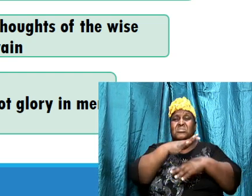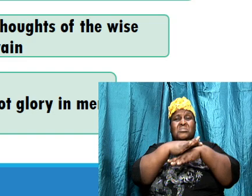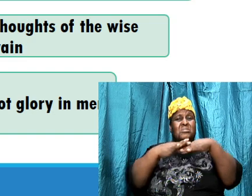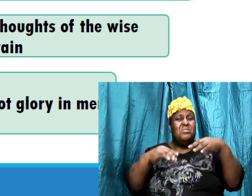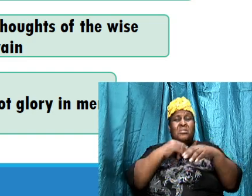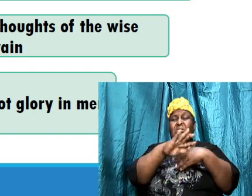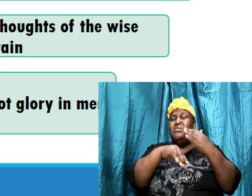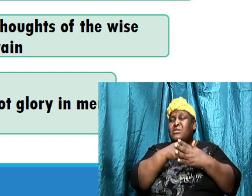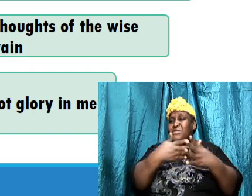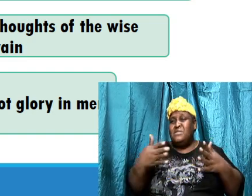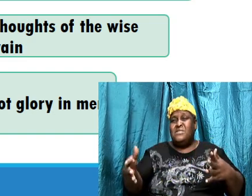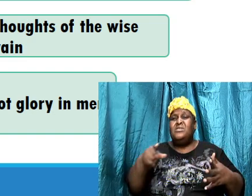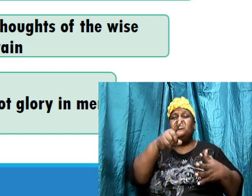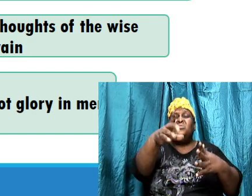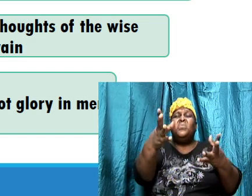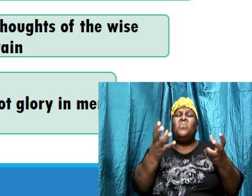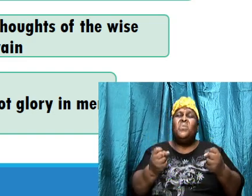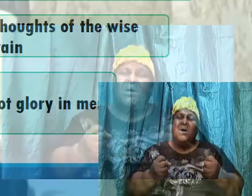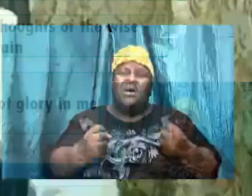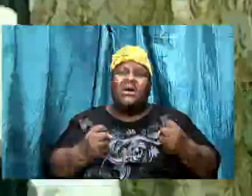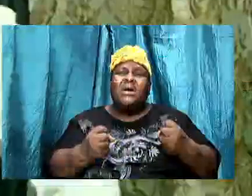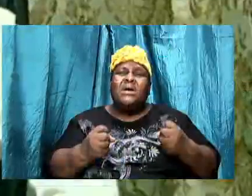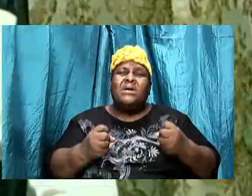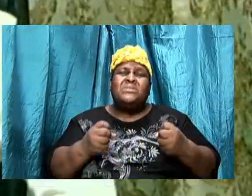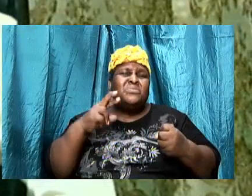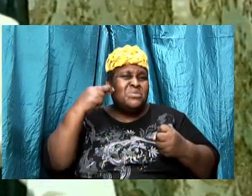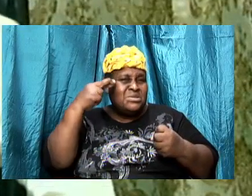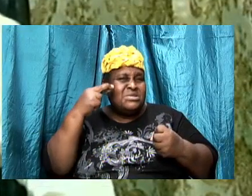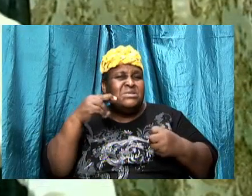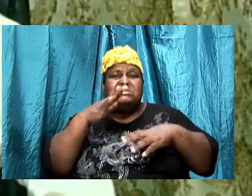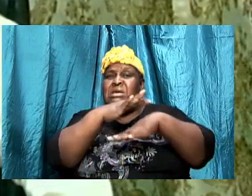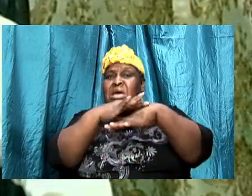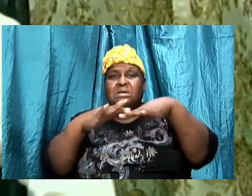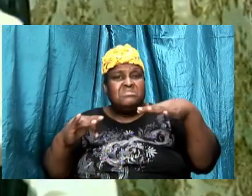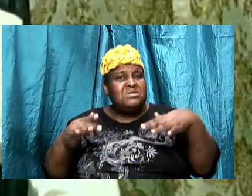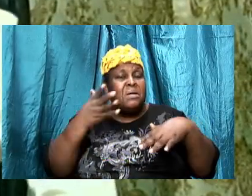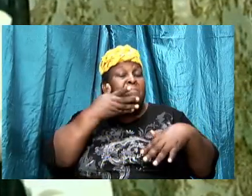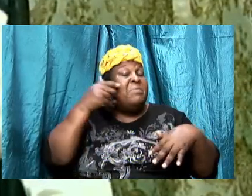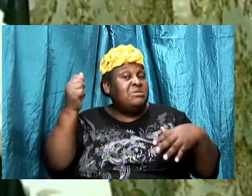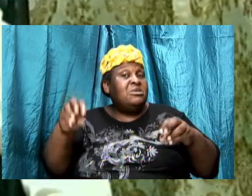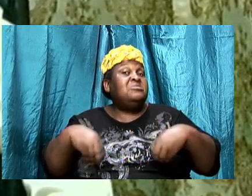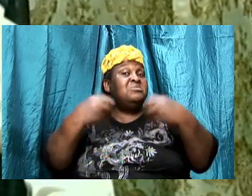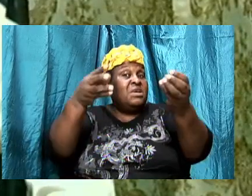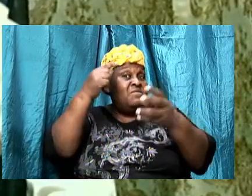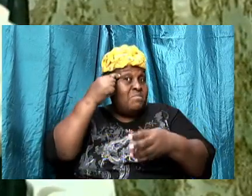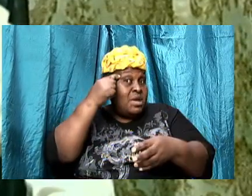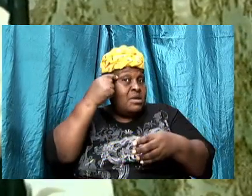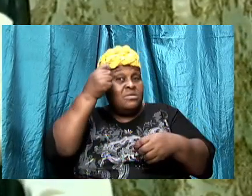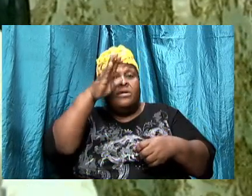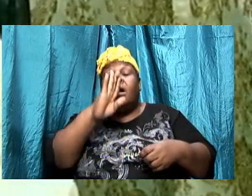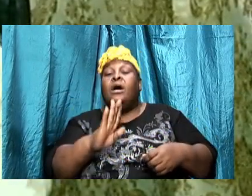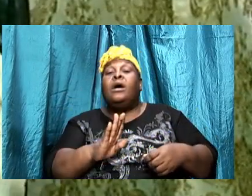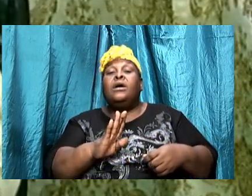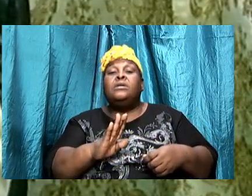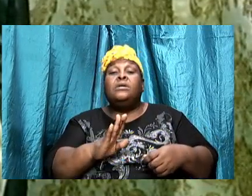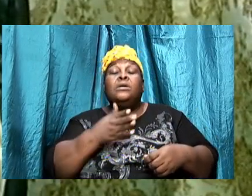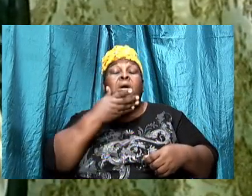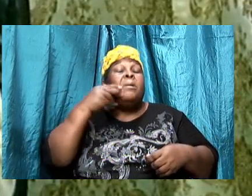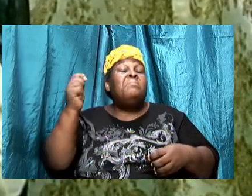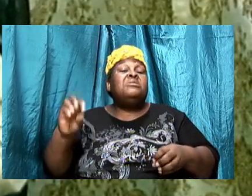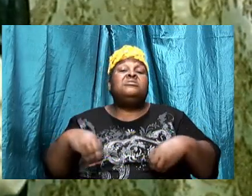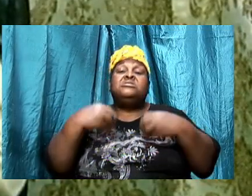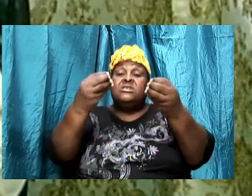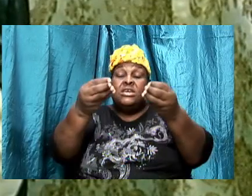your mind to reason it out, it is vain. It is better you give your mind to the Lord. It's better you give your thought to